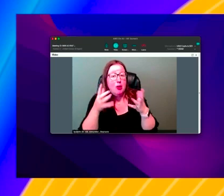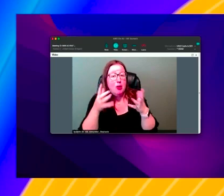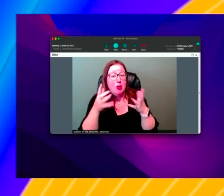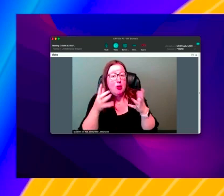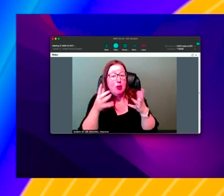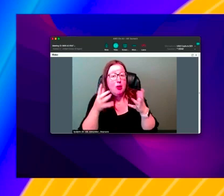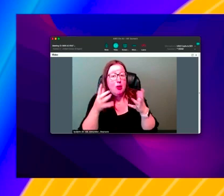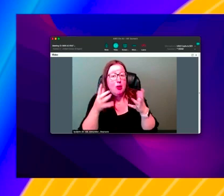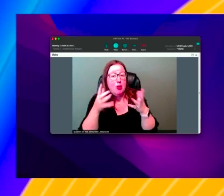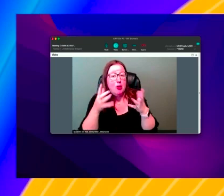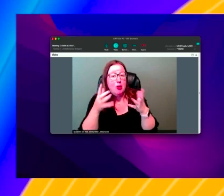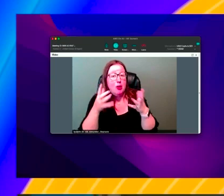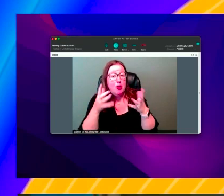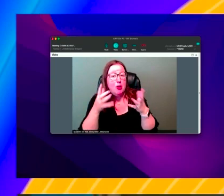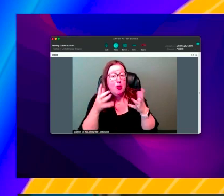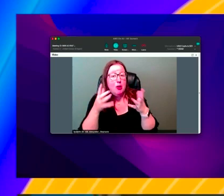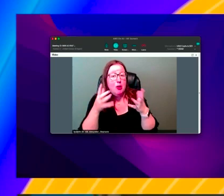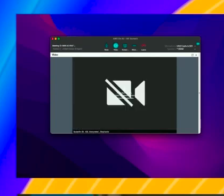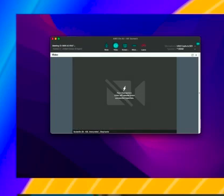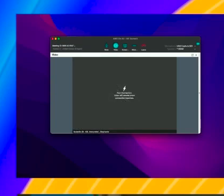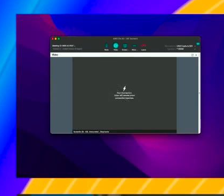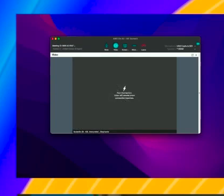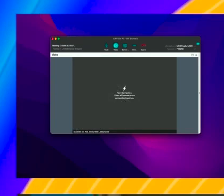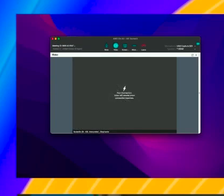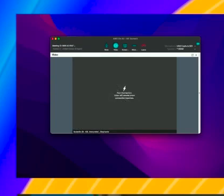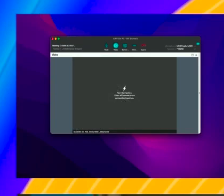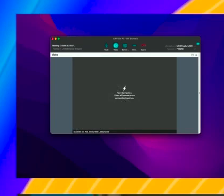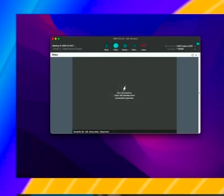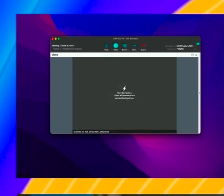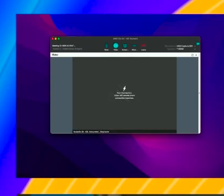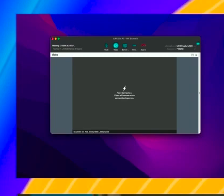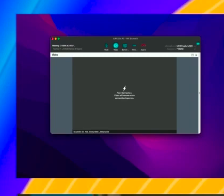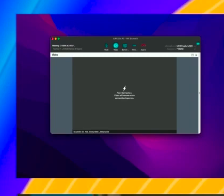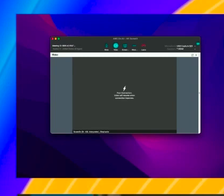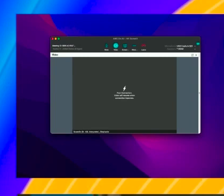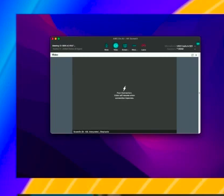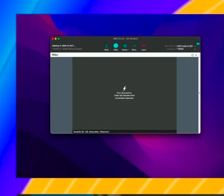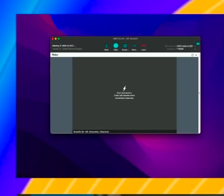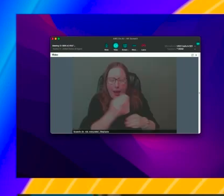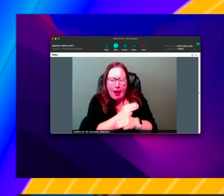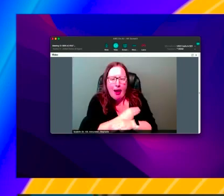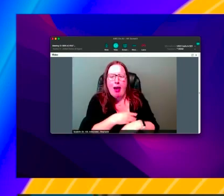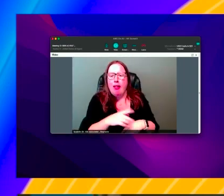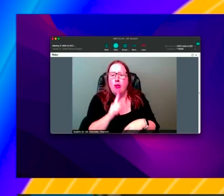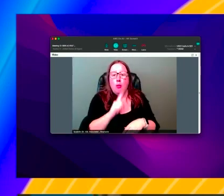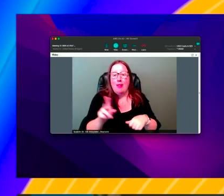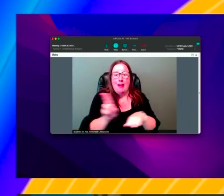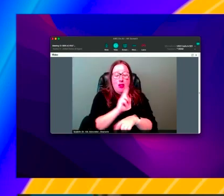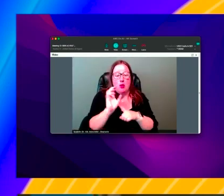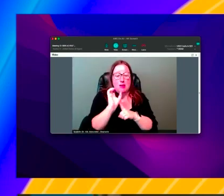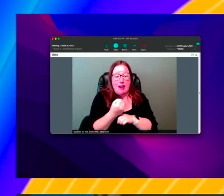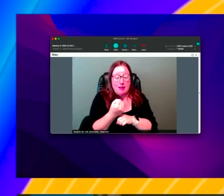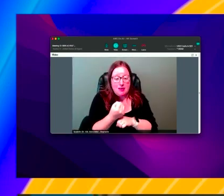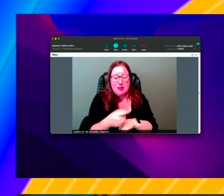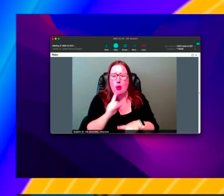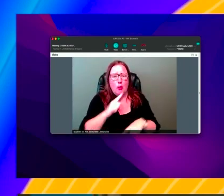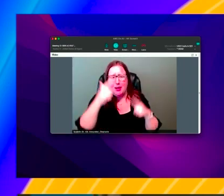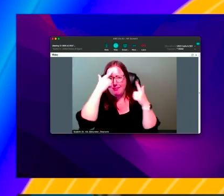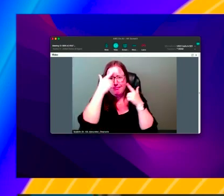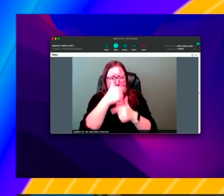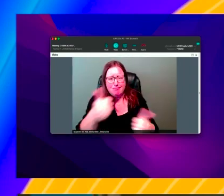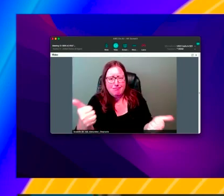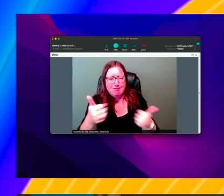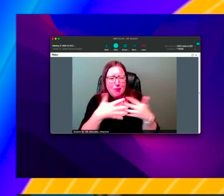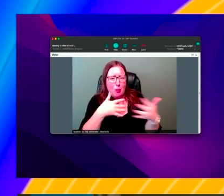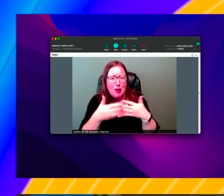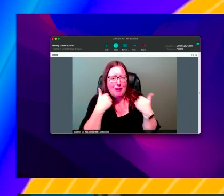about healthcare, mental health modules, or teaching math. And the use cases are completely up to you and what you're trying to build